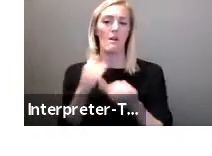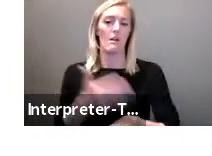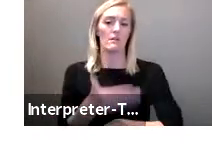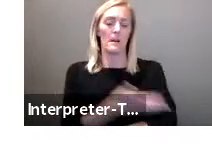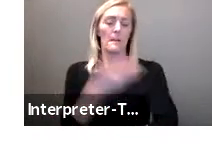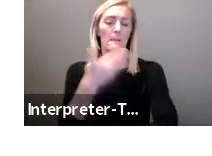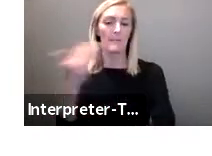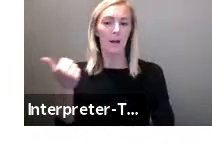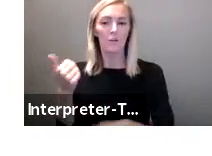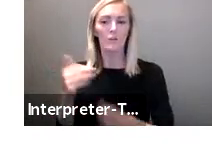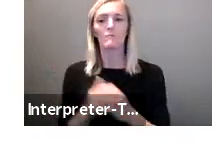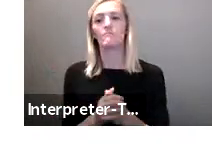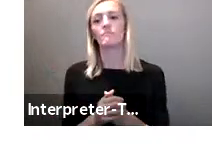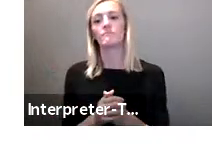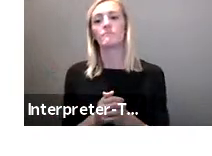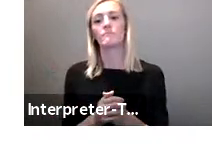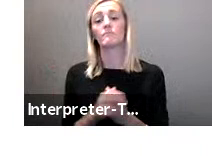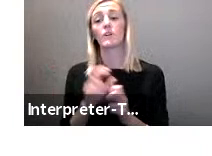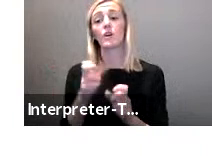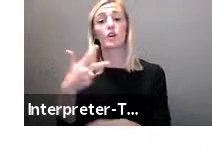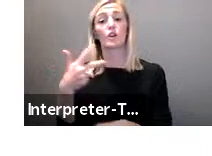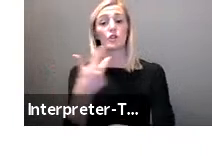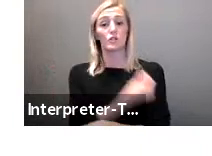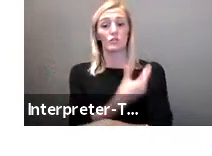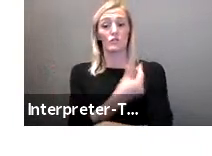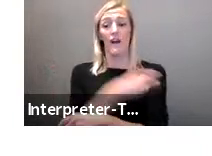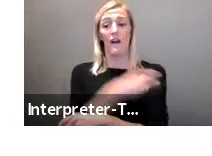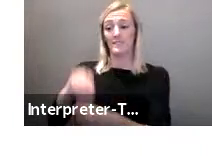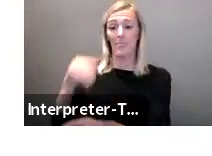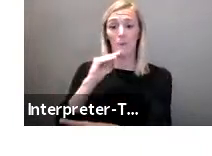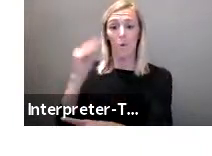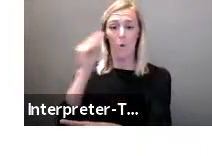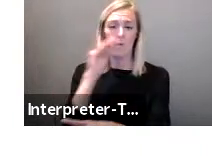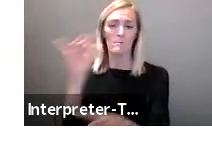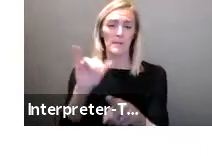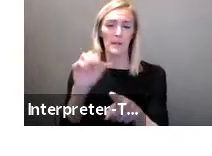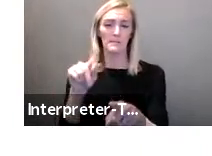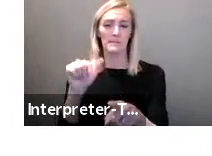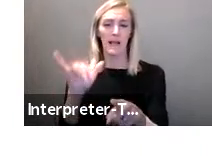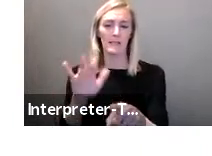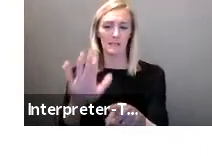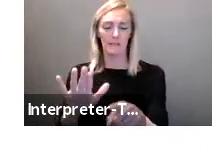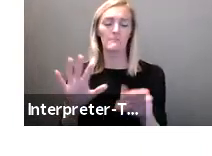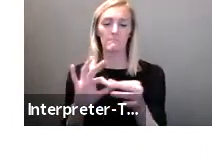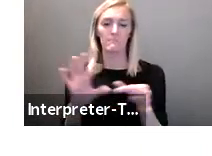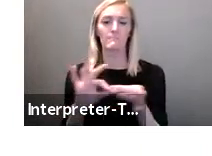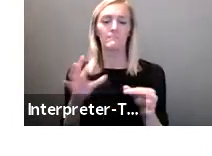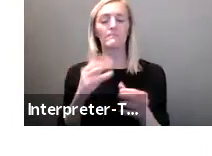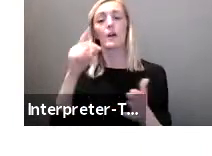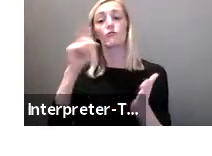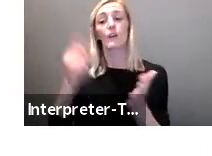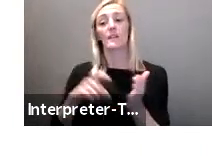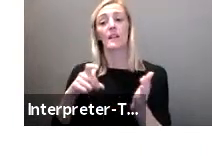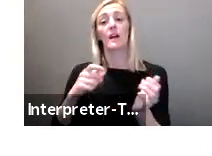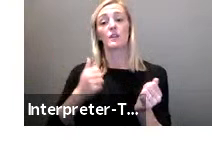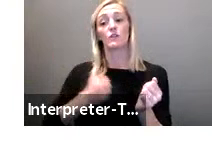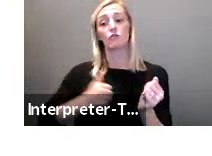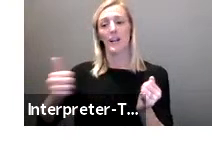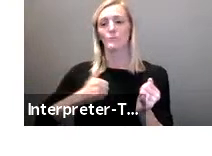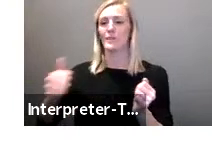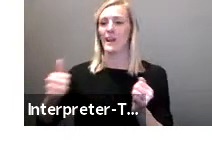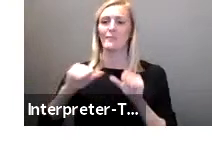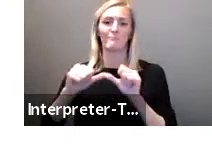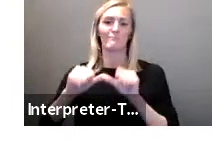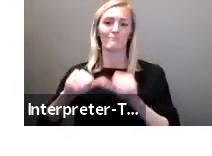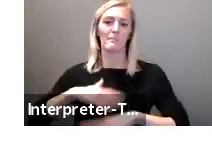how do we get shots into homes, I think connecting to what Stacey's group was talking about, and recognizing that transportation is an ongoing barrier, and that